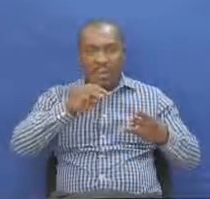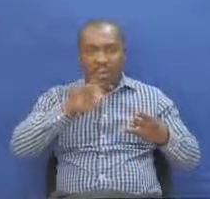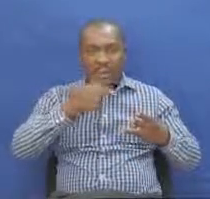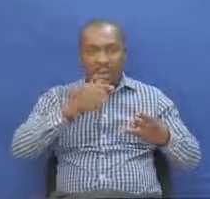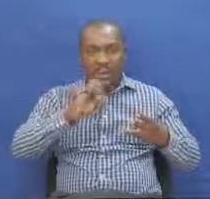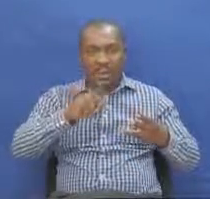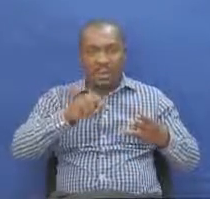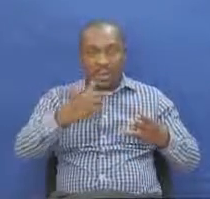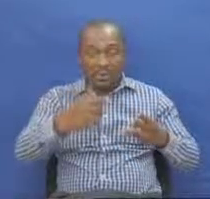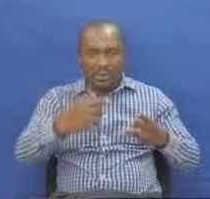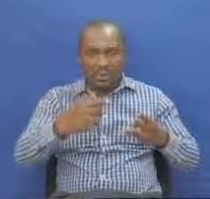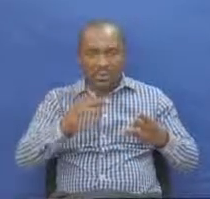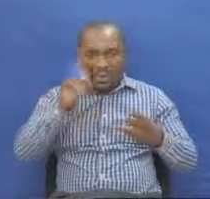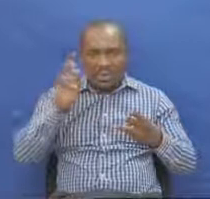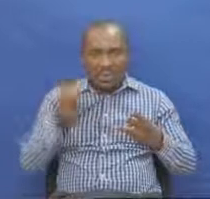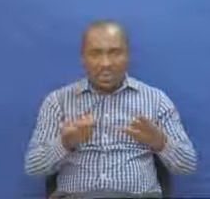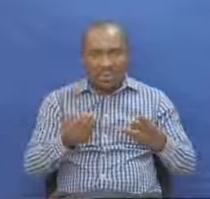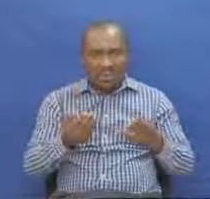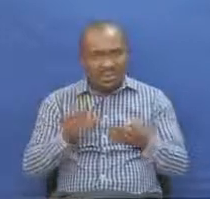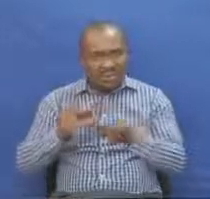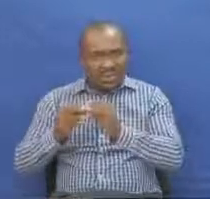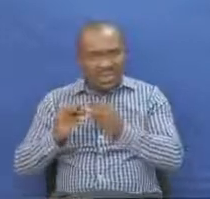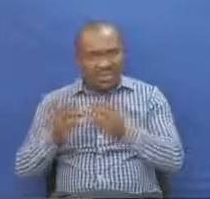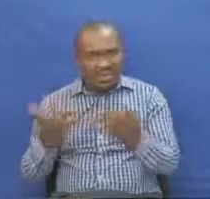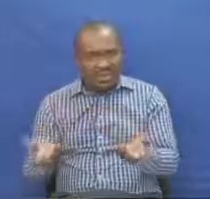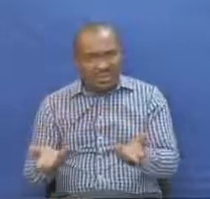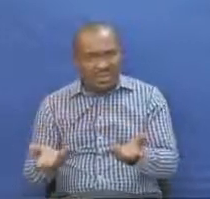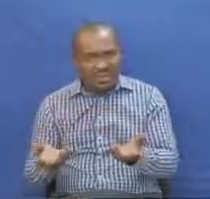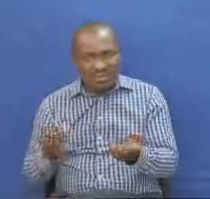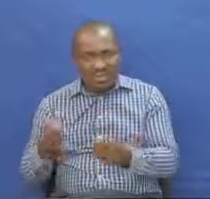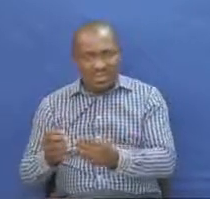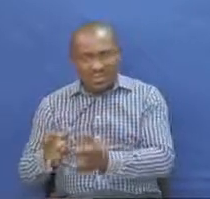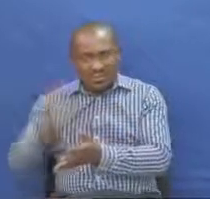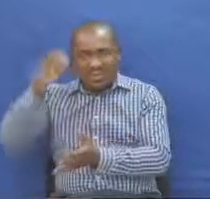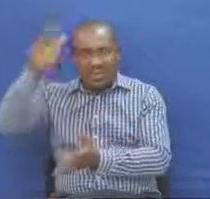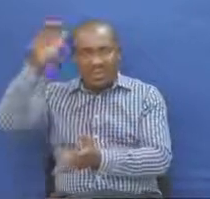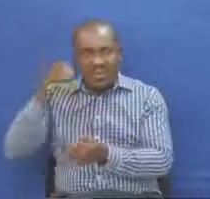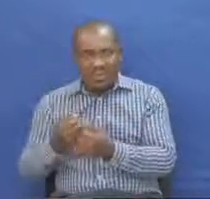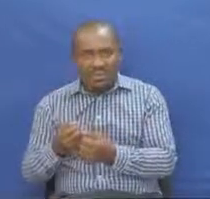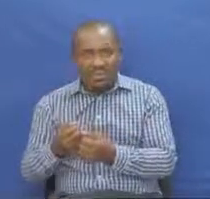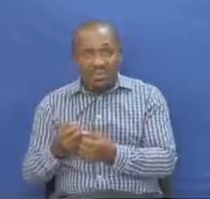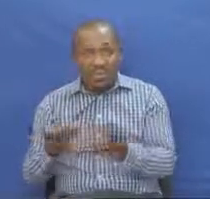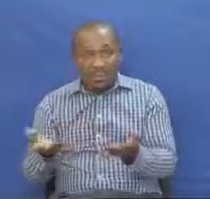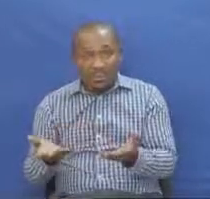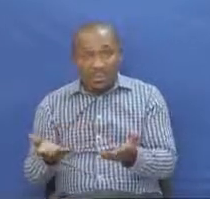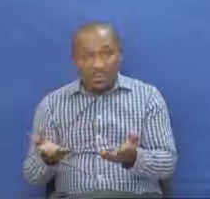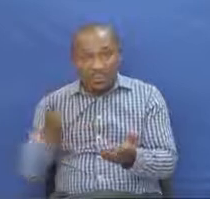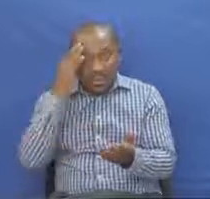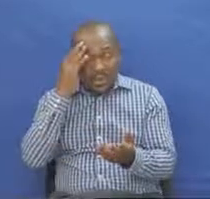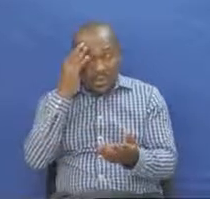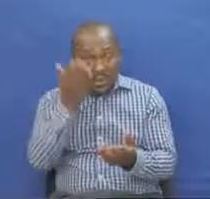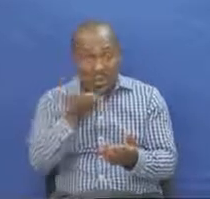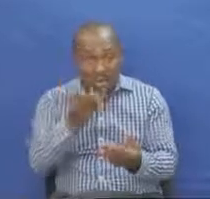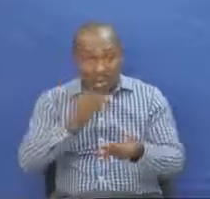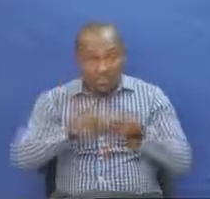Which species undergo intermittent growth, or what is intermittent growth? Someone can tell me what is